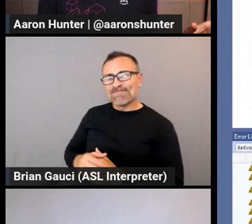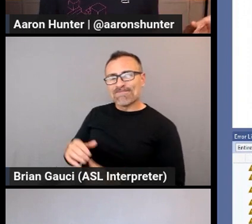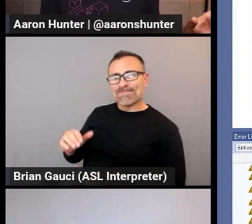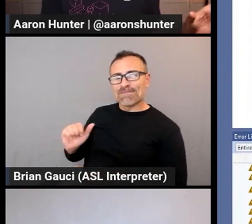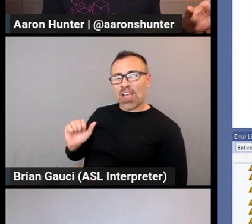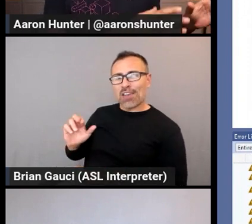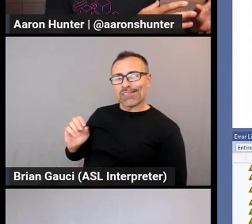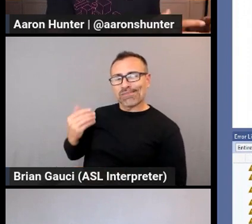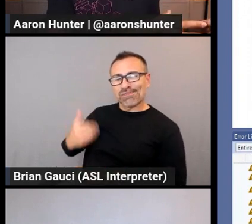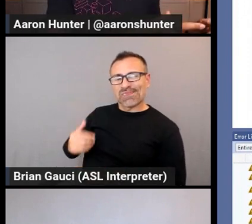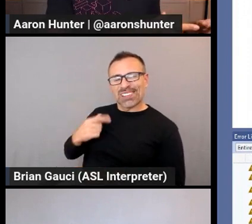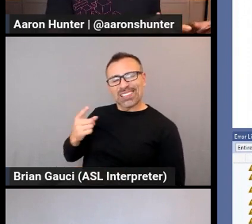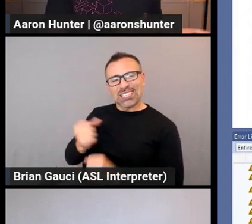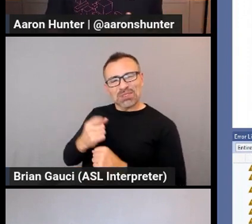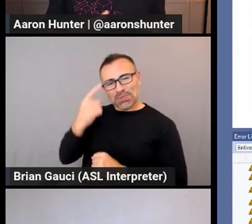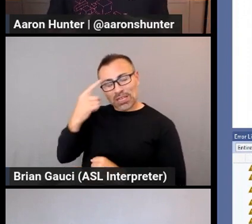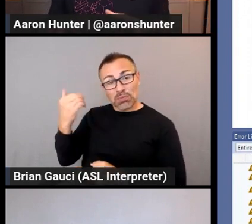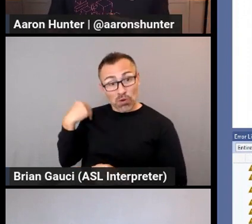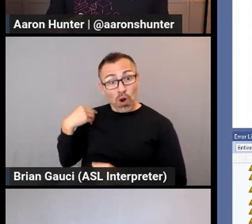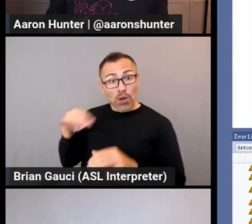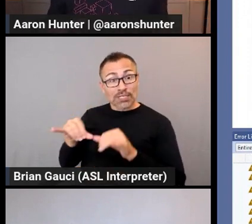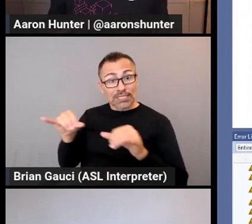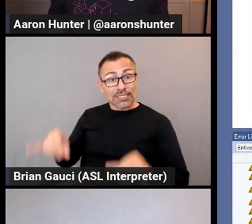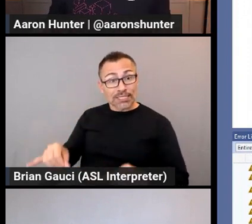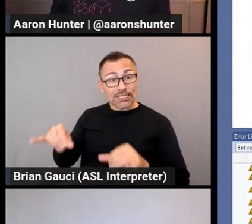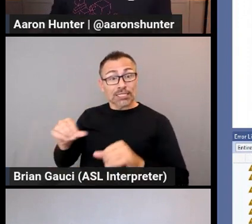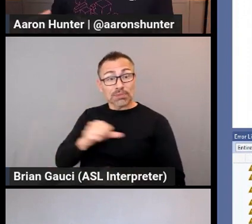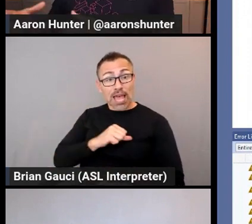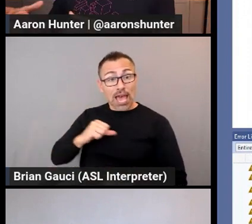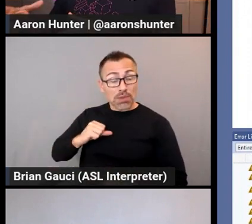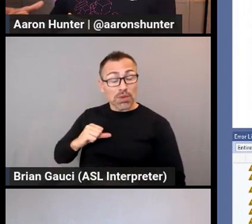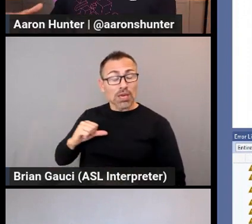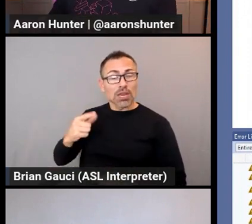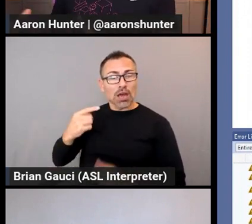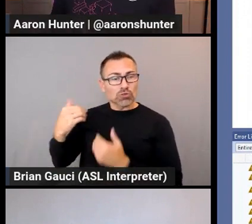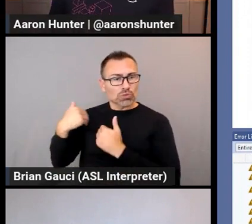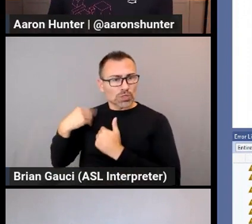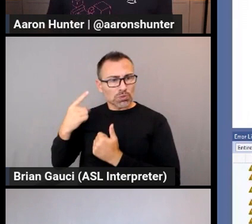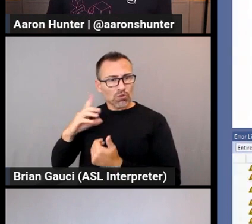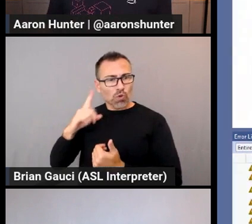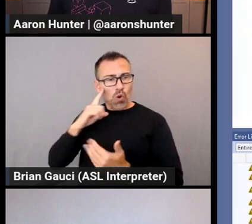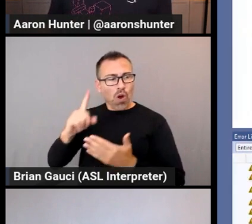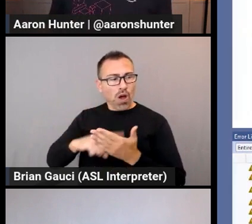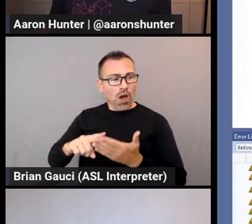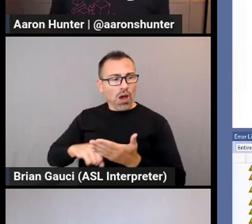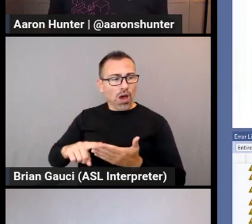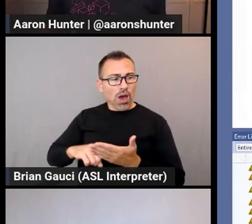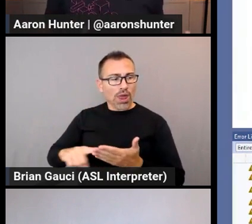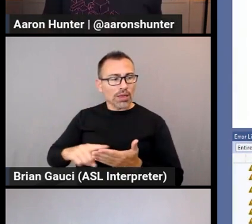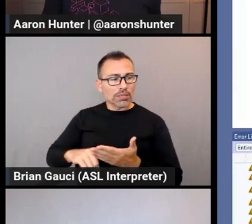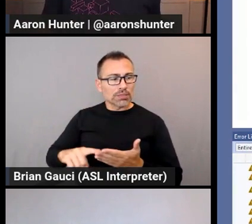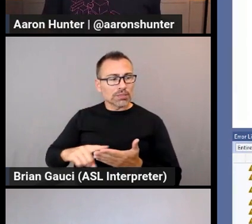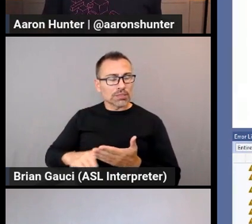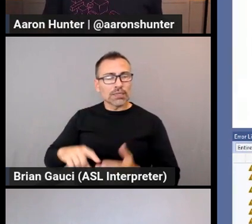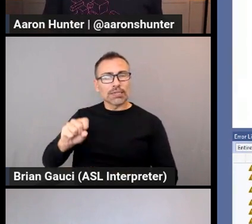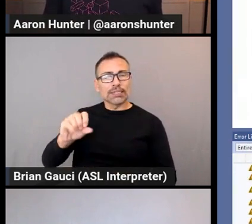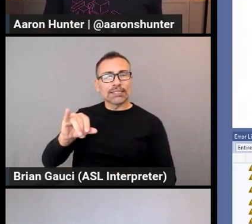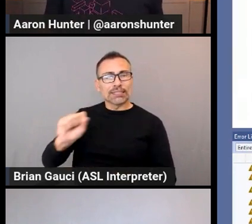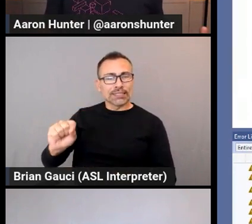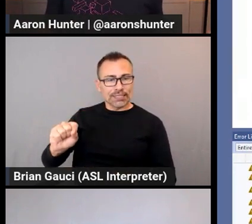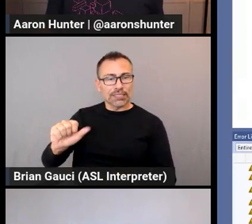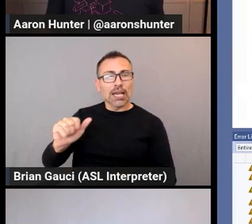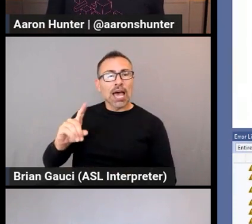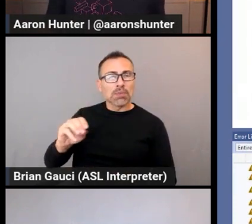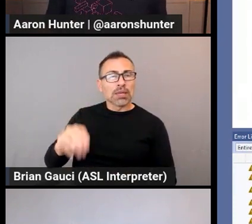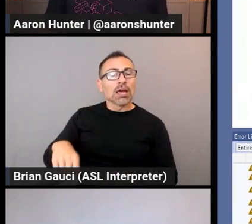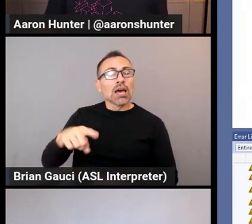day, I used to be a sysadmin, and I was responsible for audits. And I can only imagine that this can maybe also be a